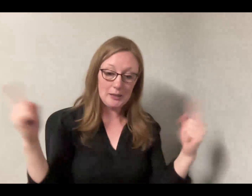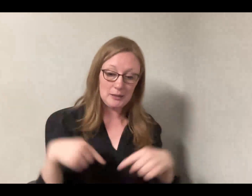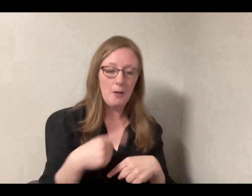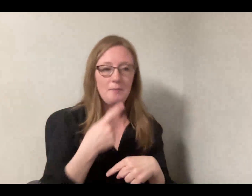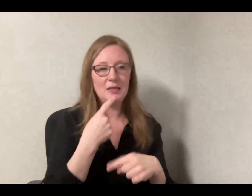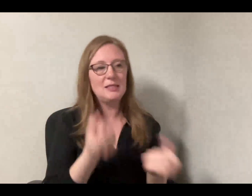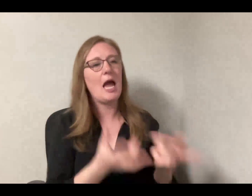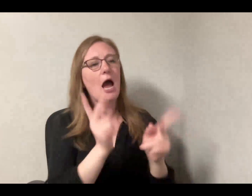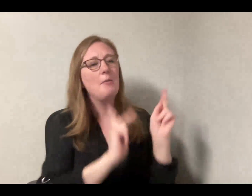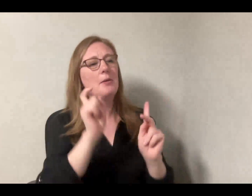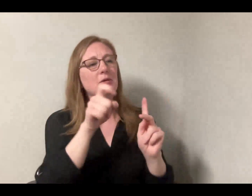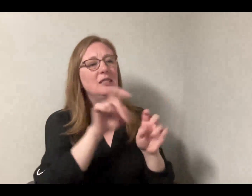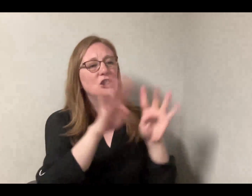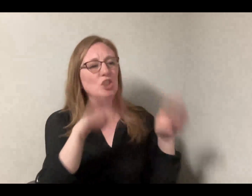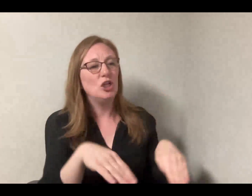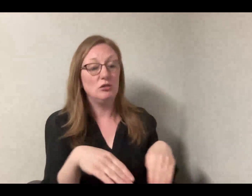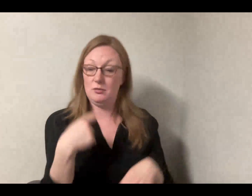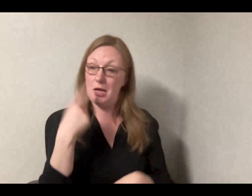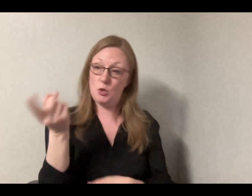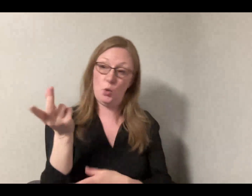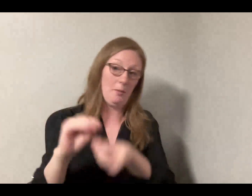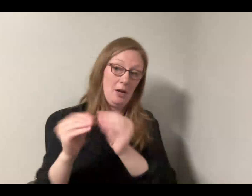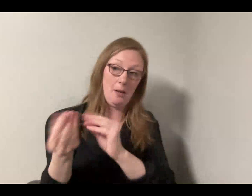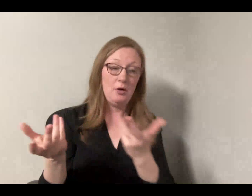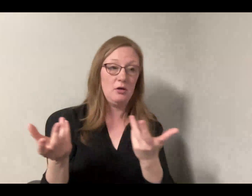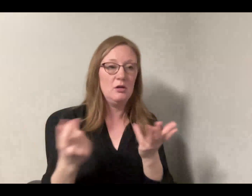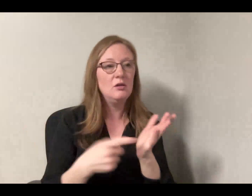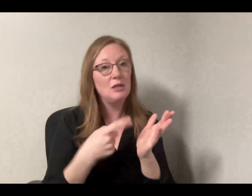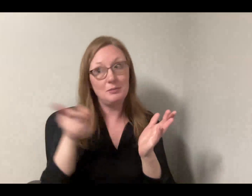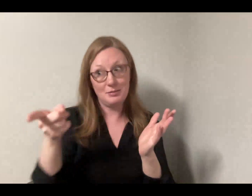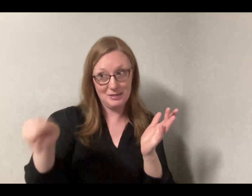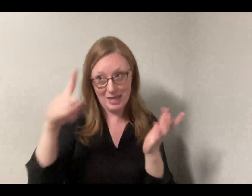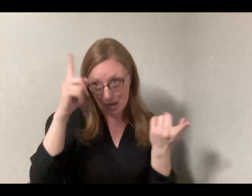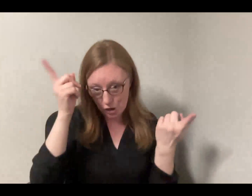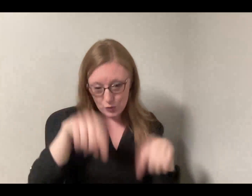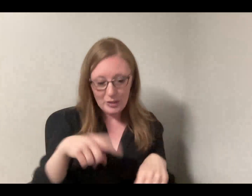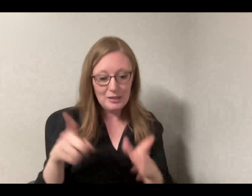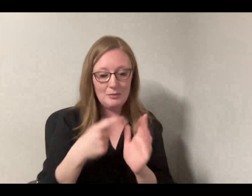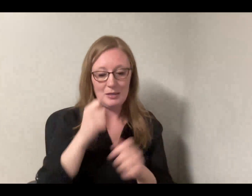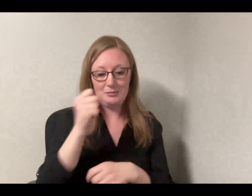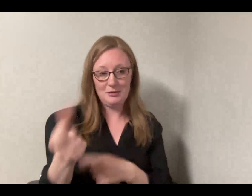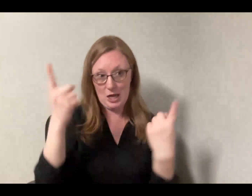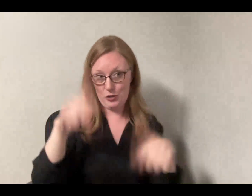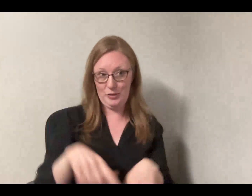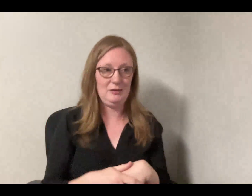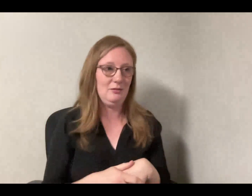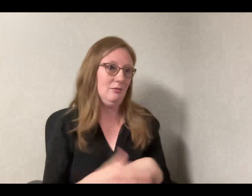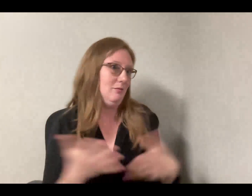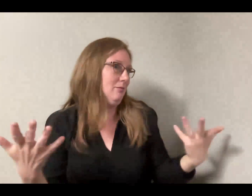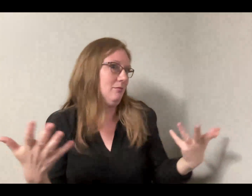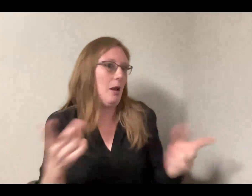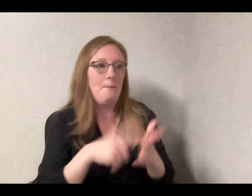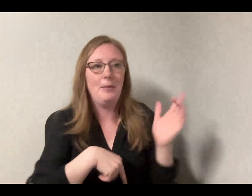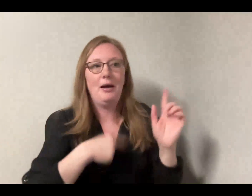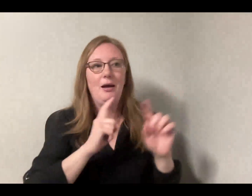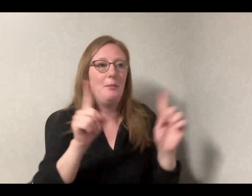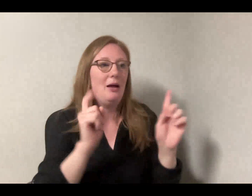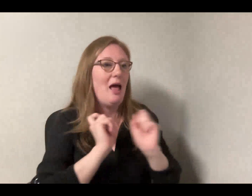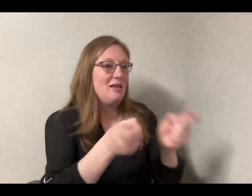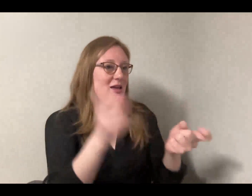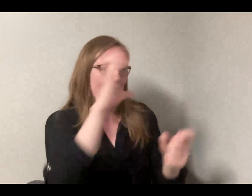many people are going to be sheltered, and I give them a number. And sometimes they agree, and sometimes they don't. But I give them what my estimate is.